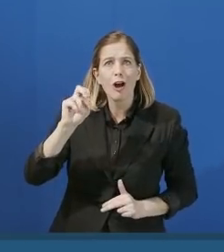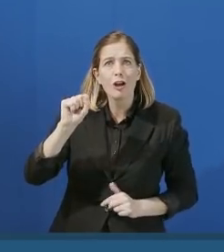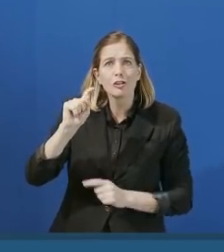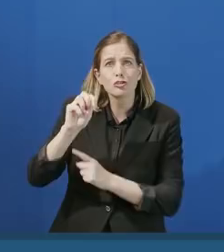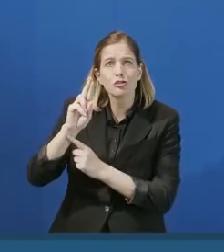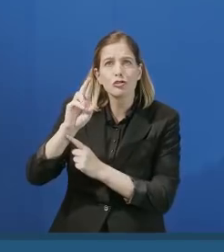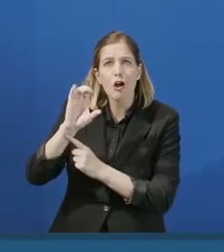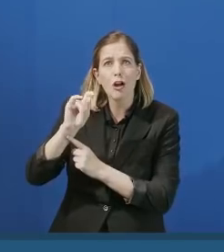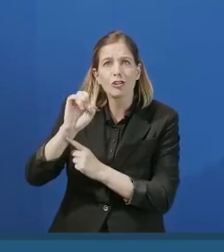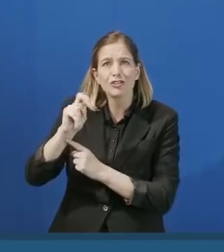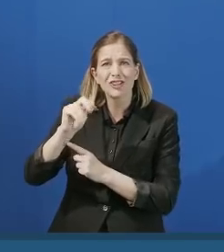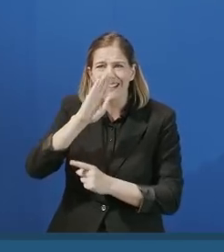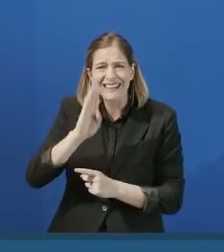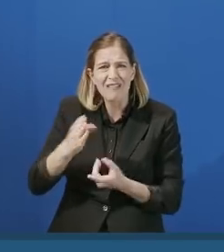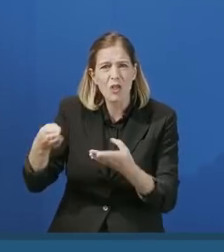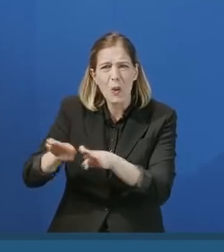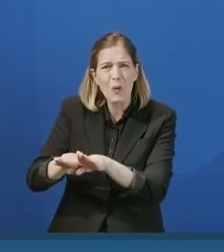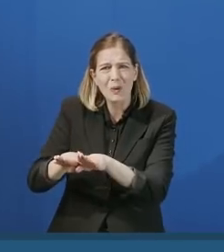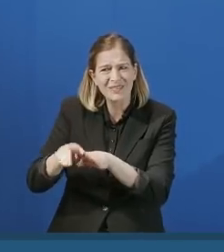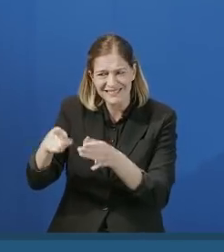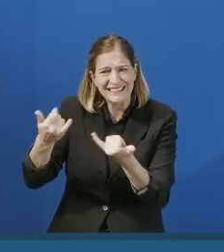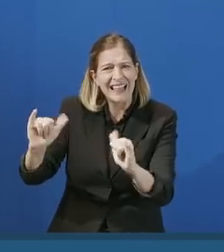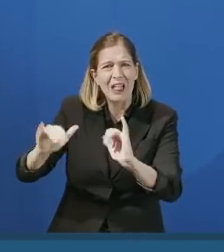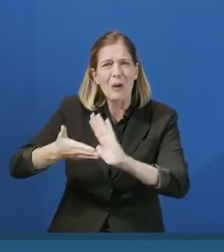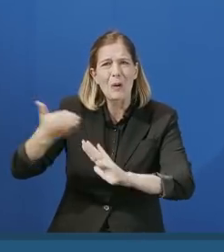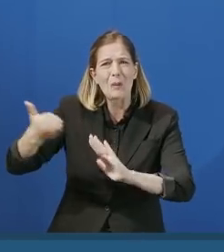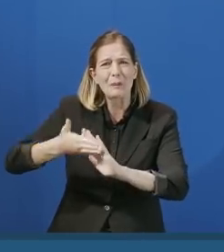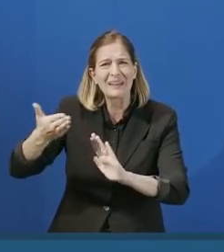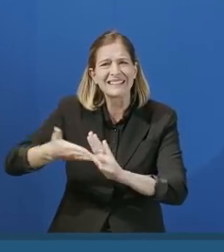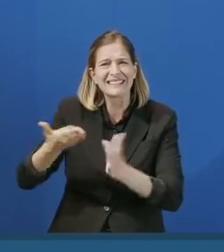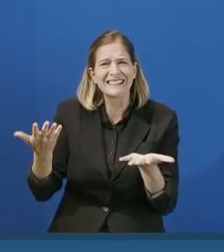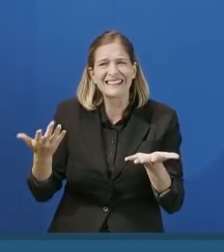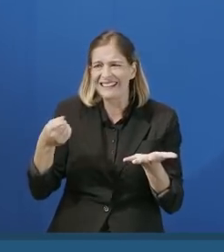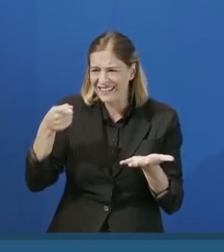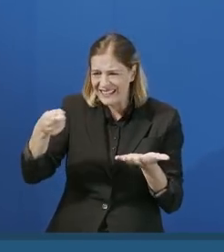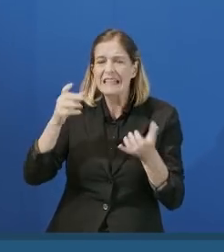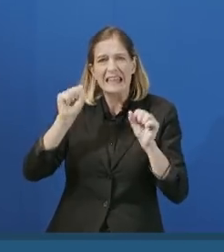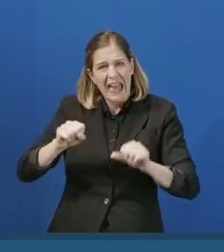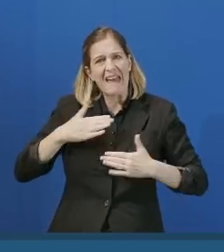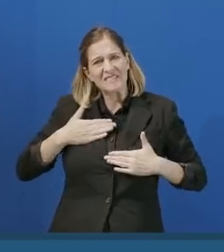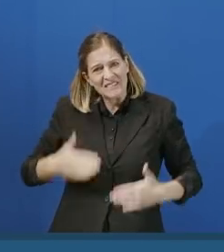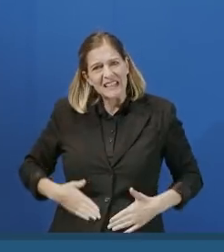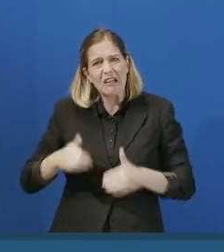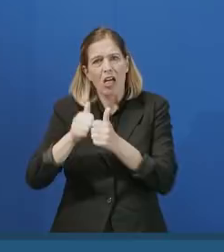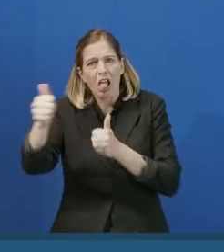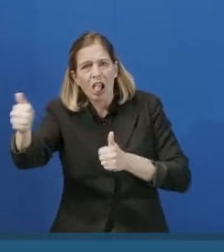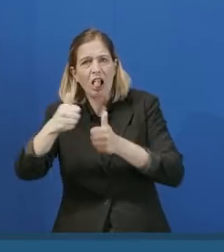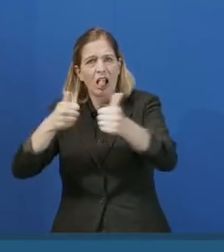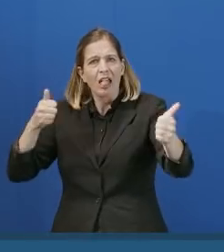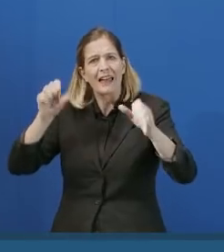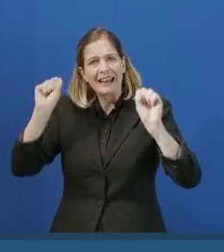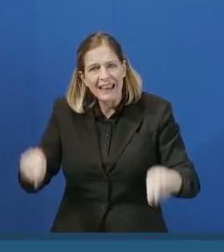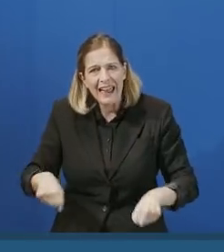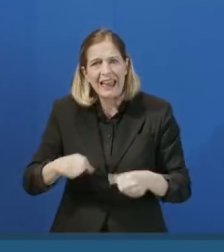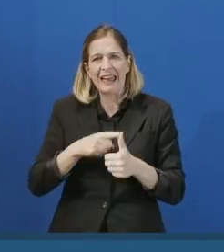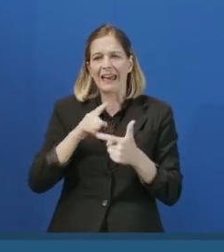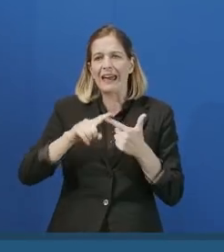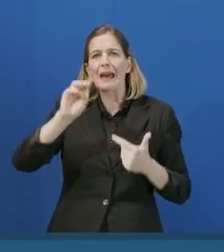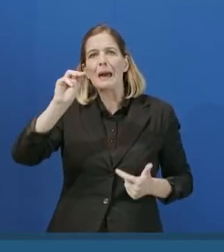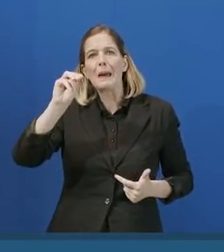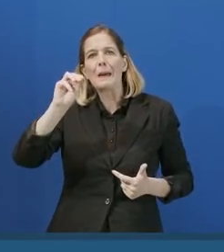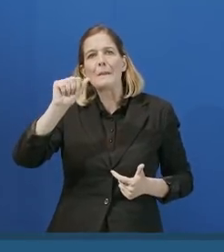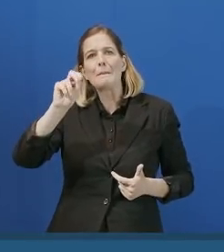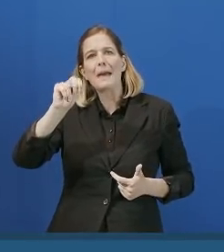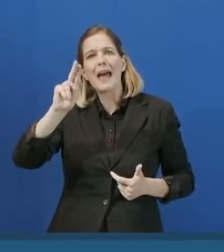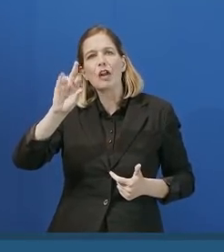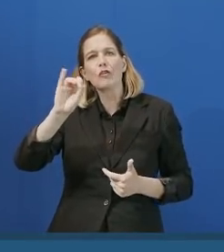distance on a construction site. Our manufacturers never shut down, and they were responsible in their